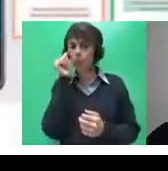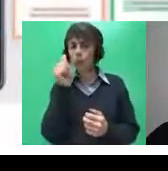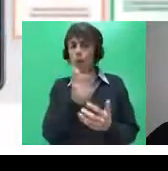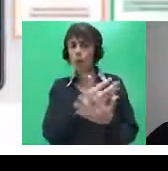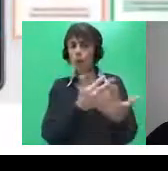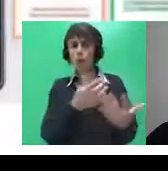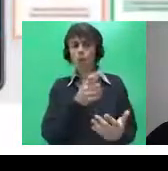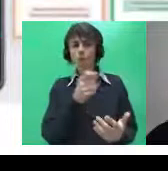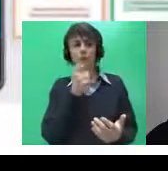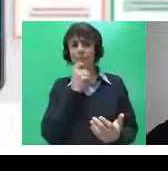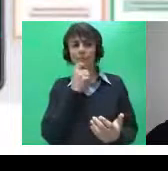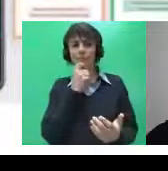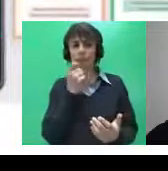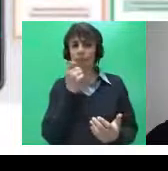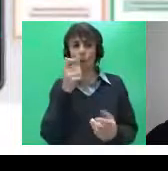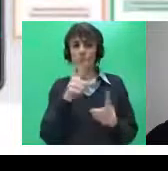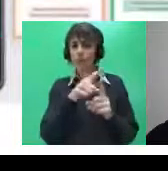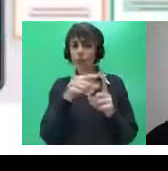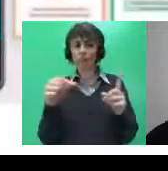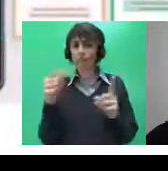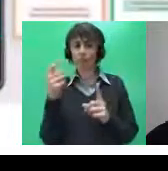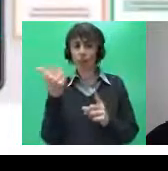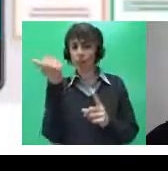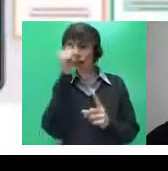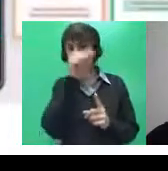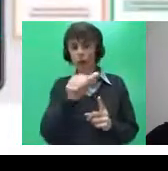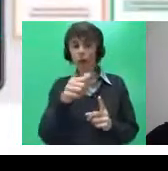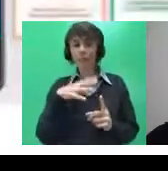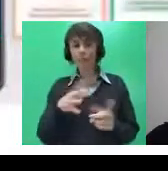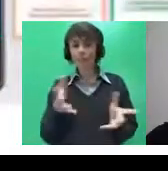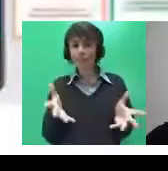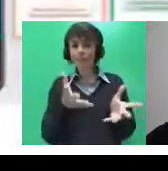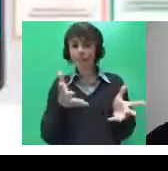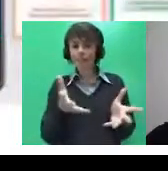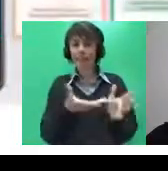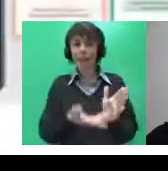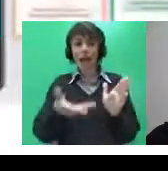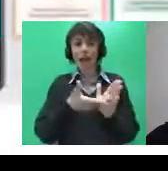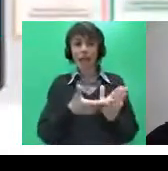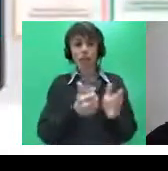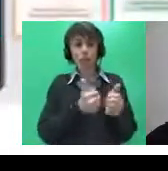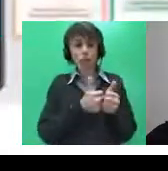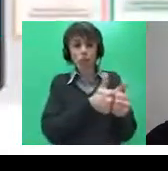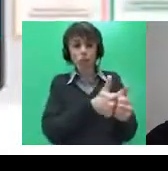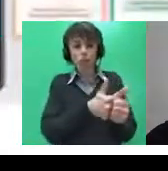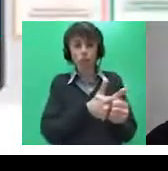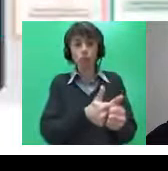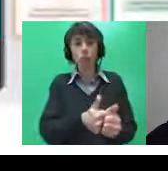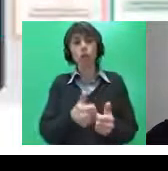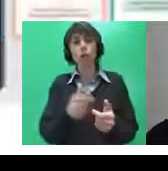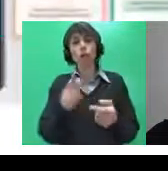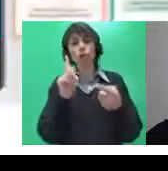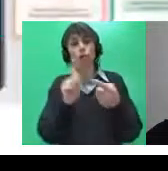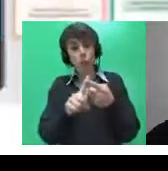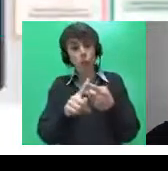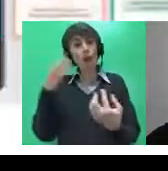digitally engaged, and so made extra guidance on how to get active. So this included us producing a